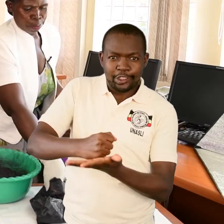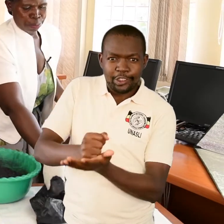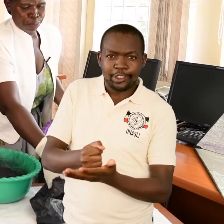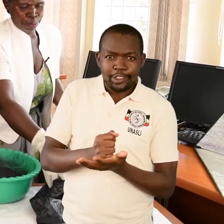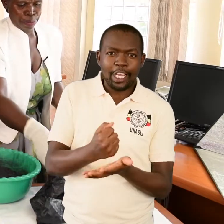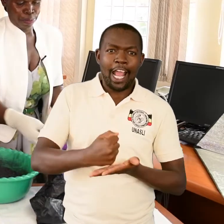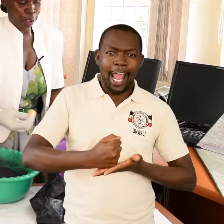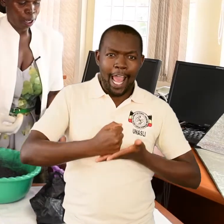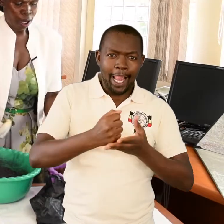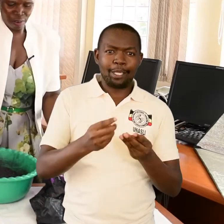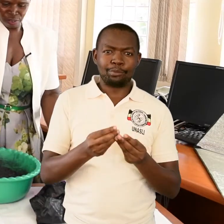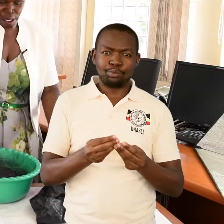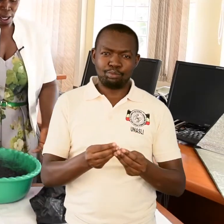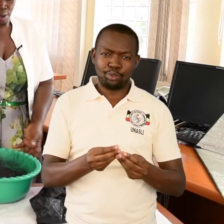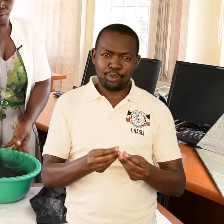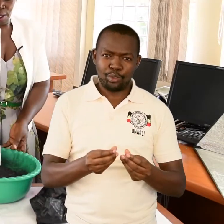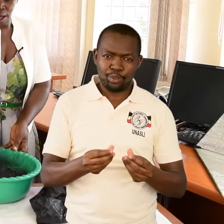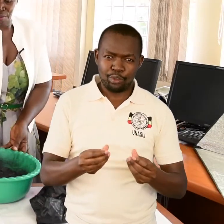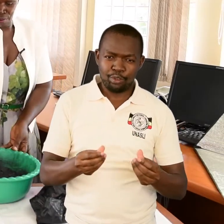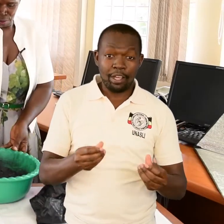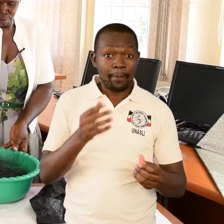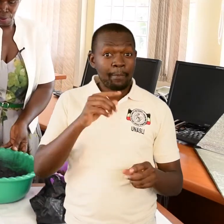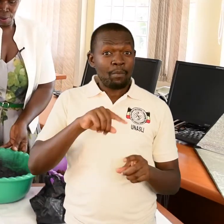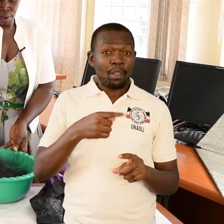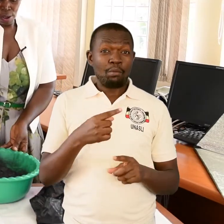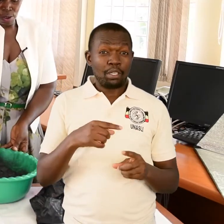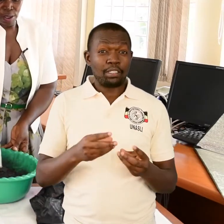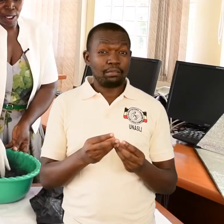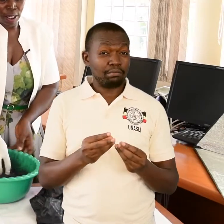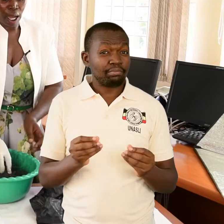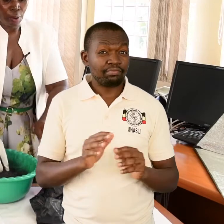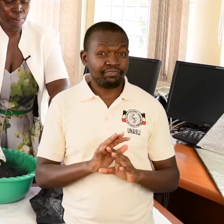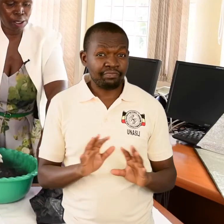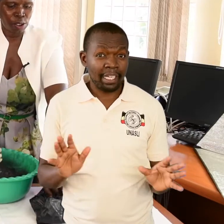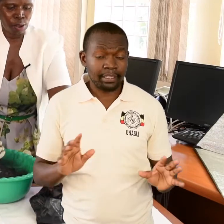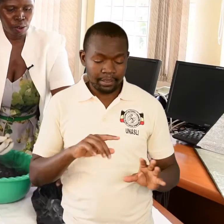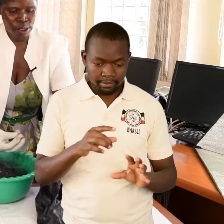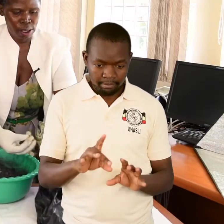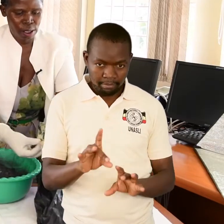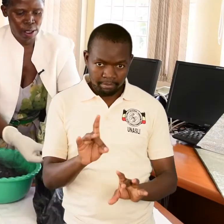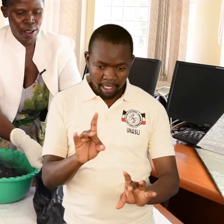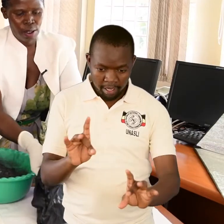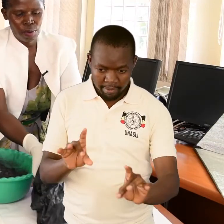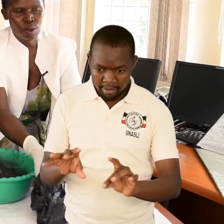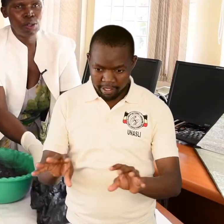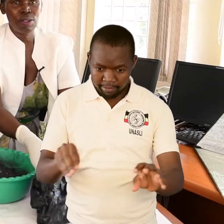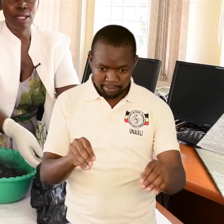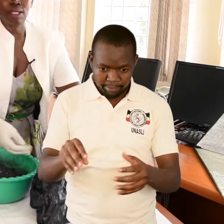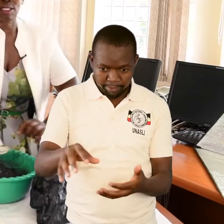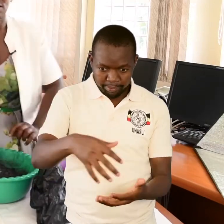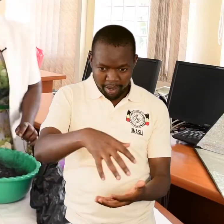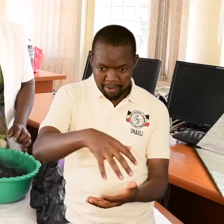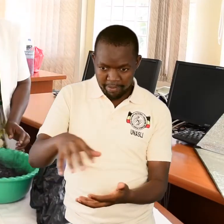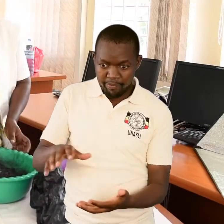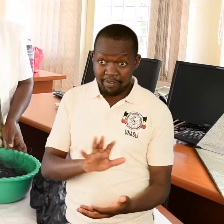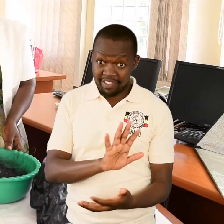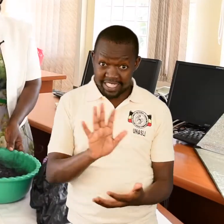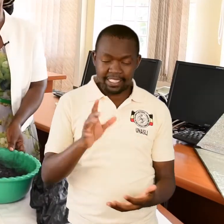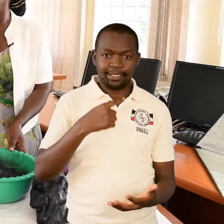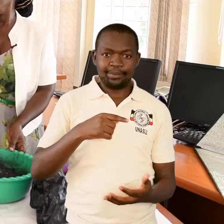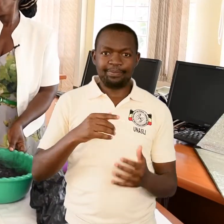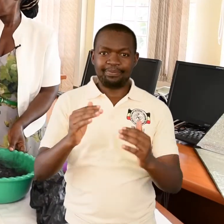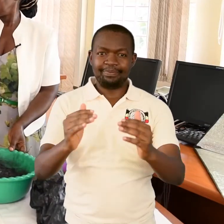soft. After we have sorted our materials, we go to the next step.